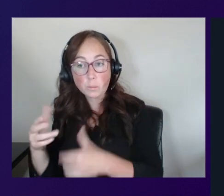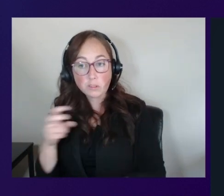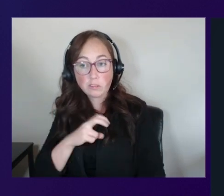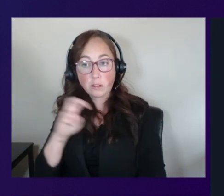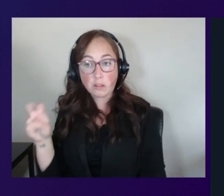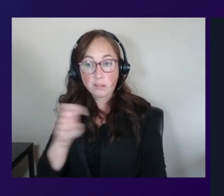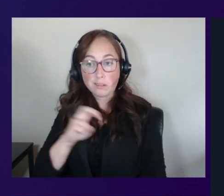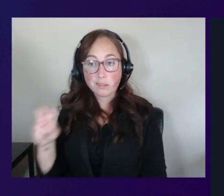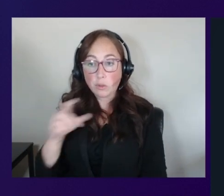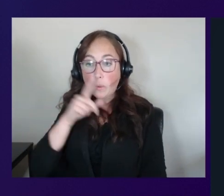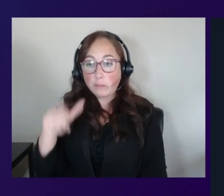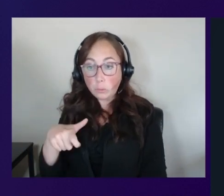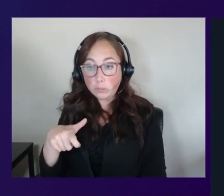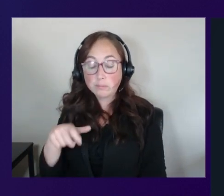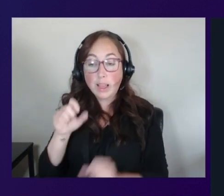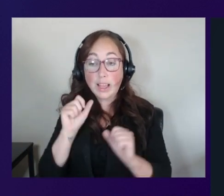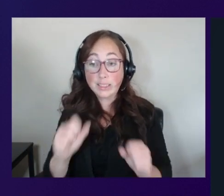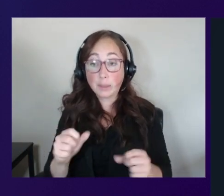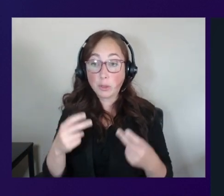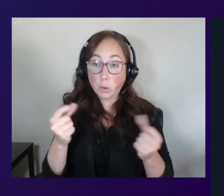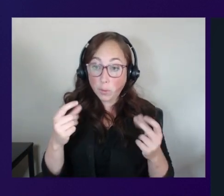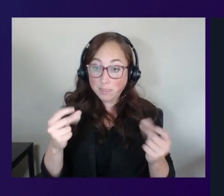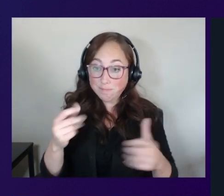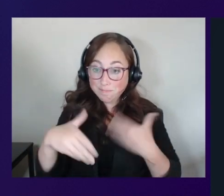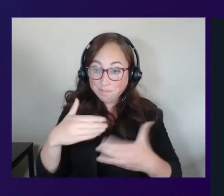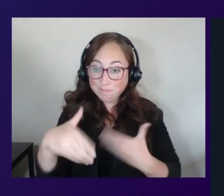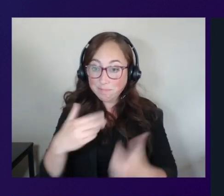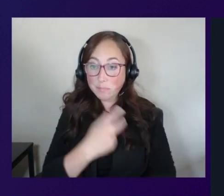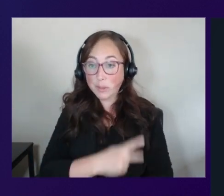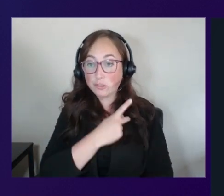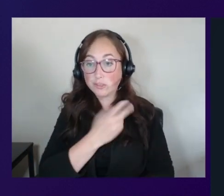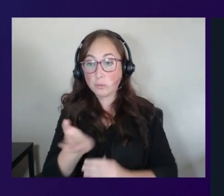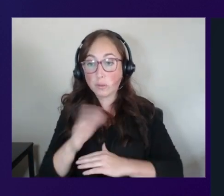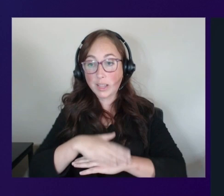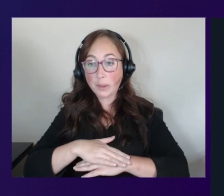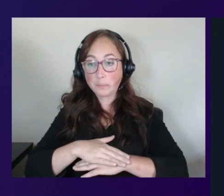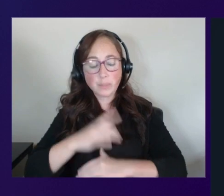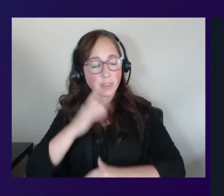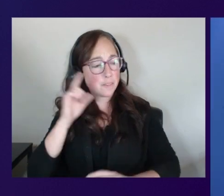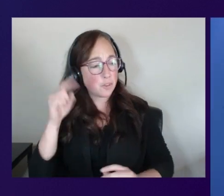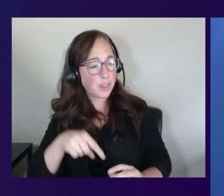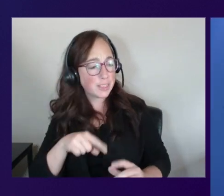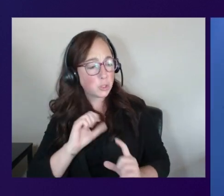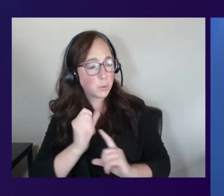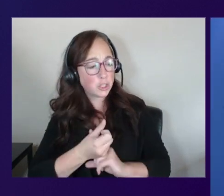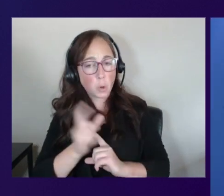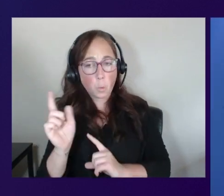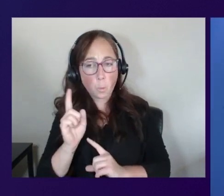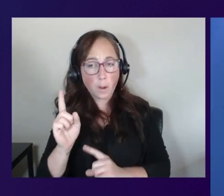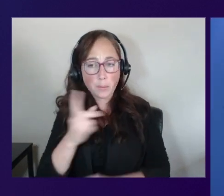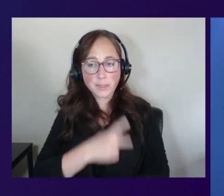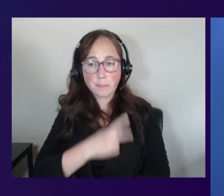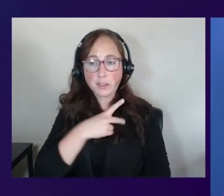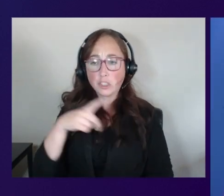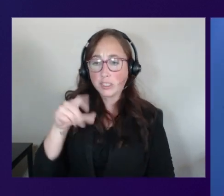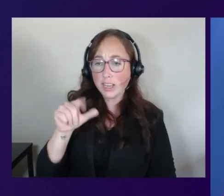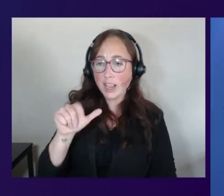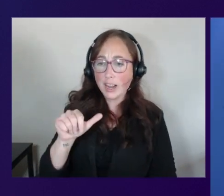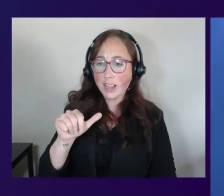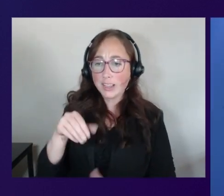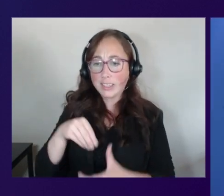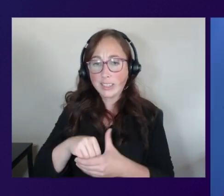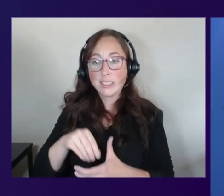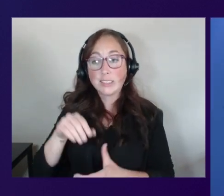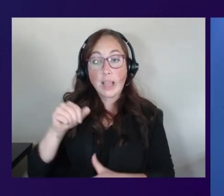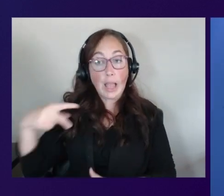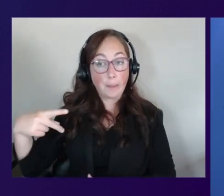number of patients on an average. And for this use case, where was the patient data? Was that in region? In the that app,